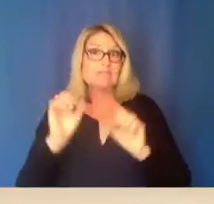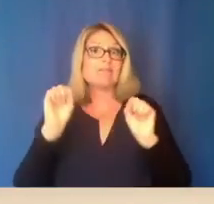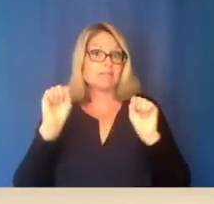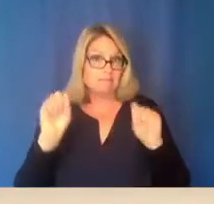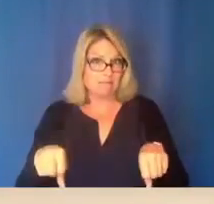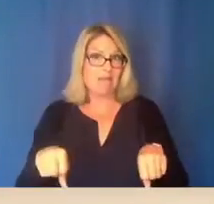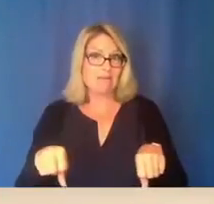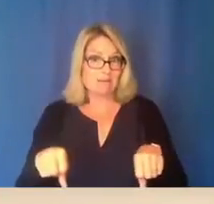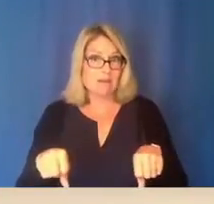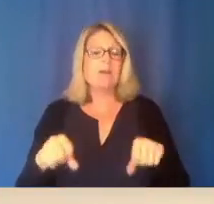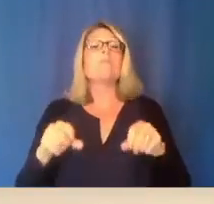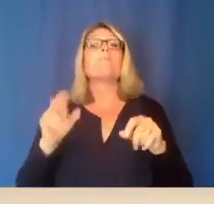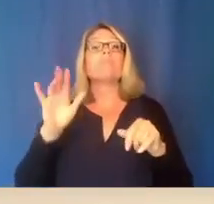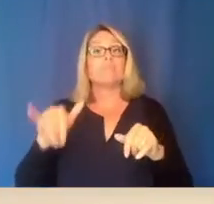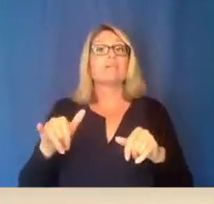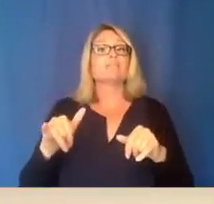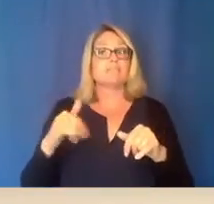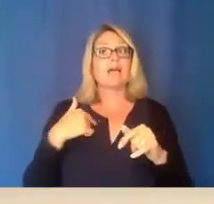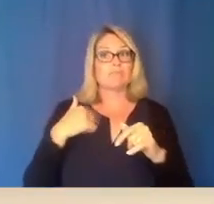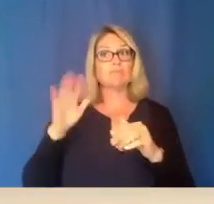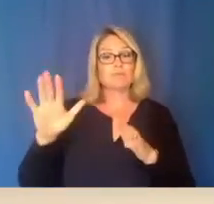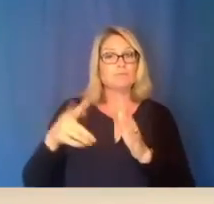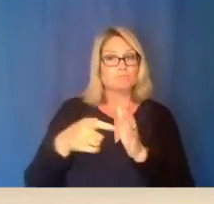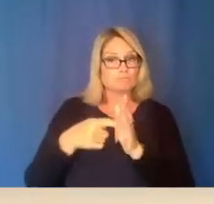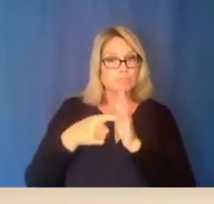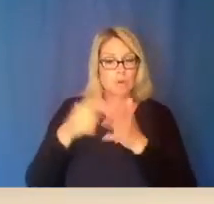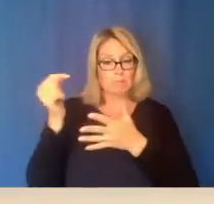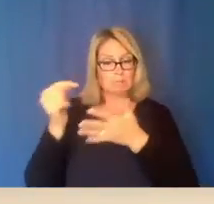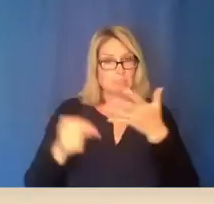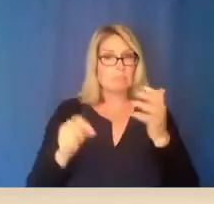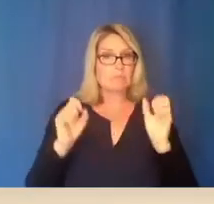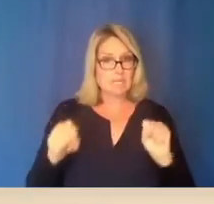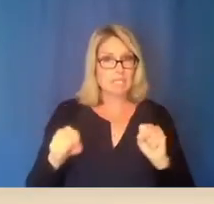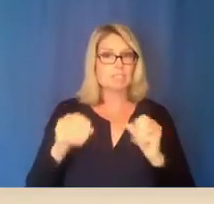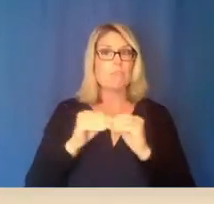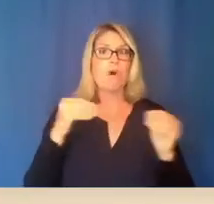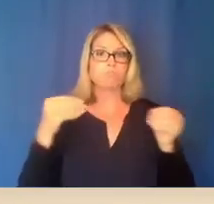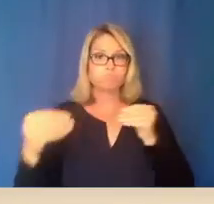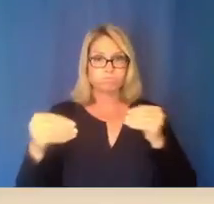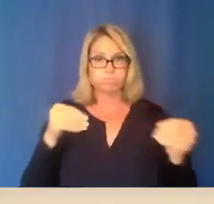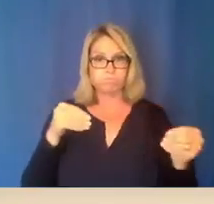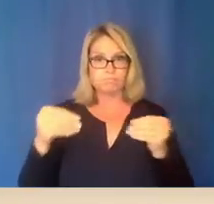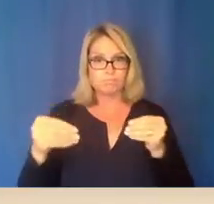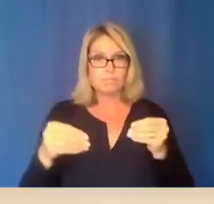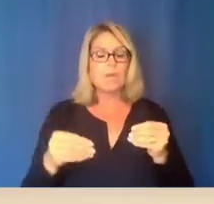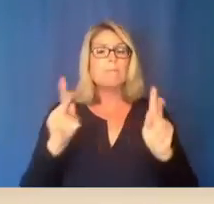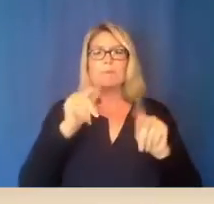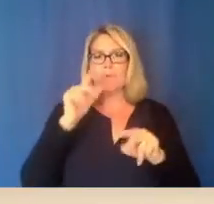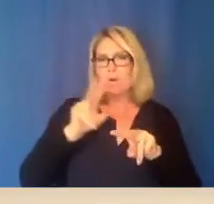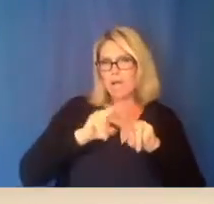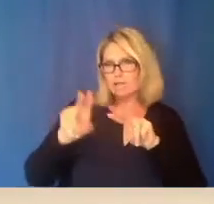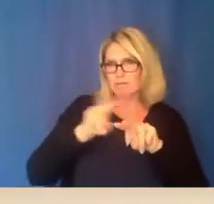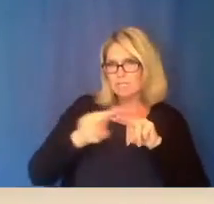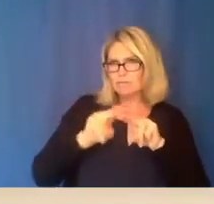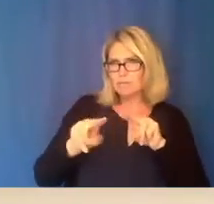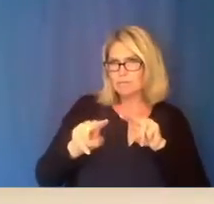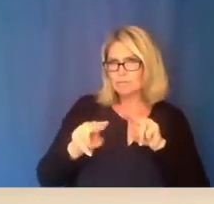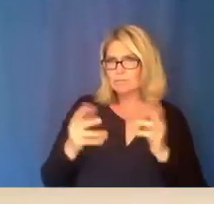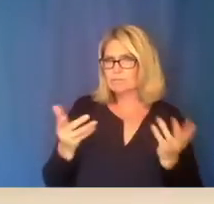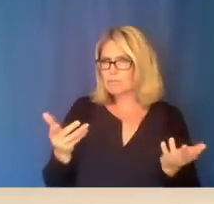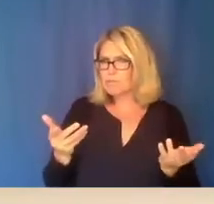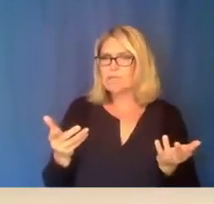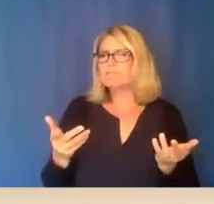the minimal requirements. And were you saying it is at the discretion of people like haircutters and whatnot? And really, I'm